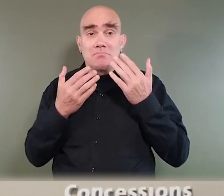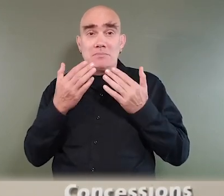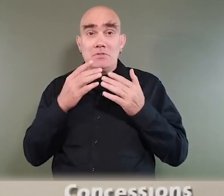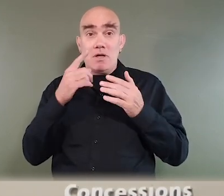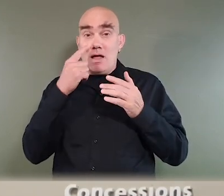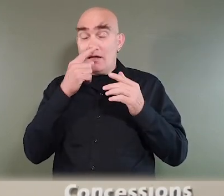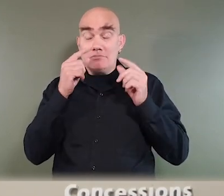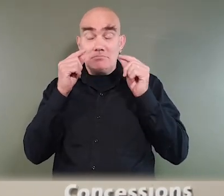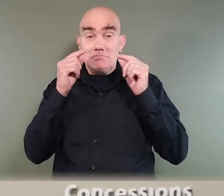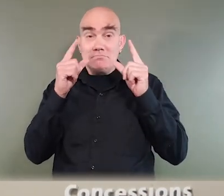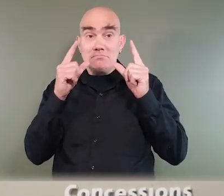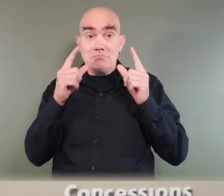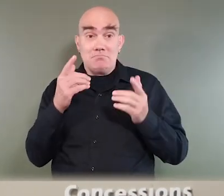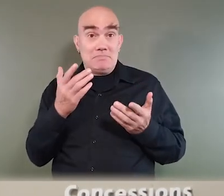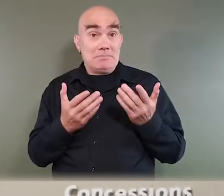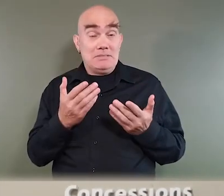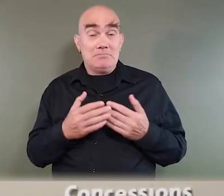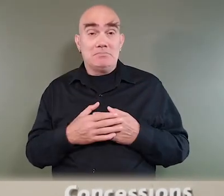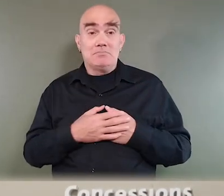And blink your eyes open.